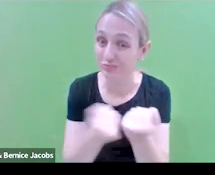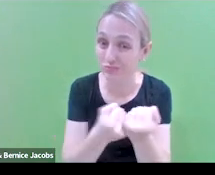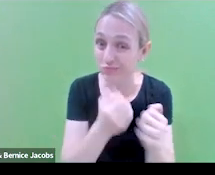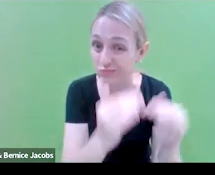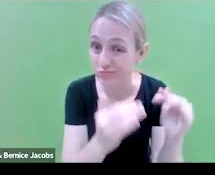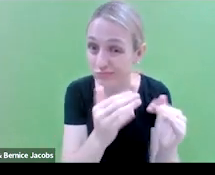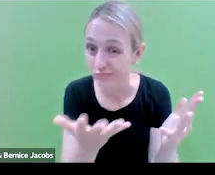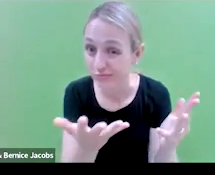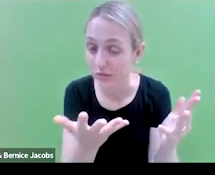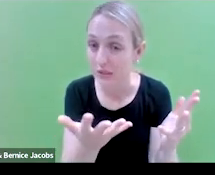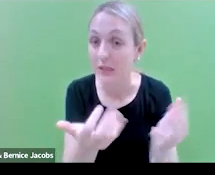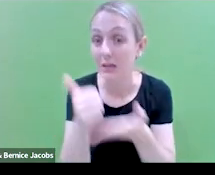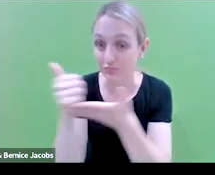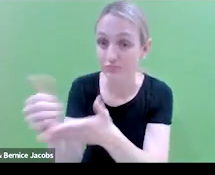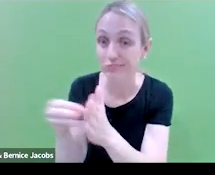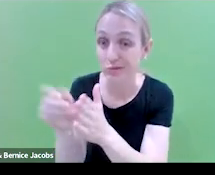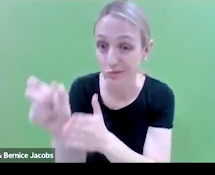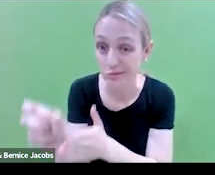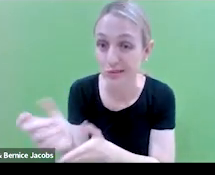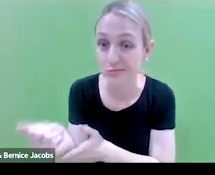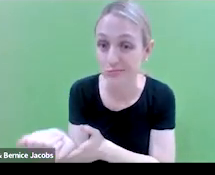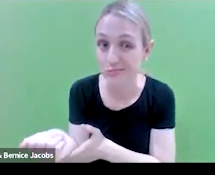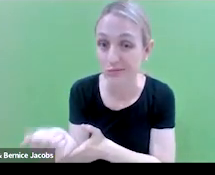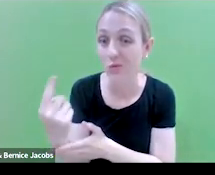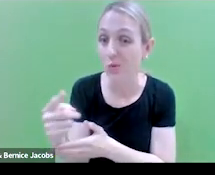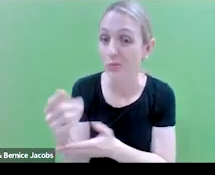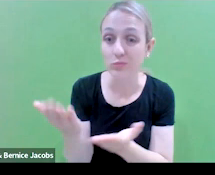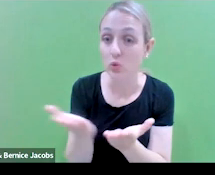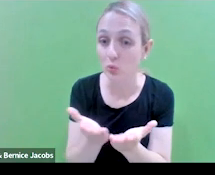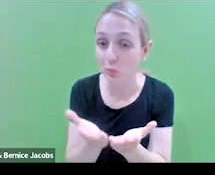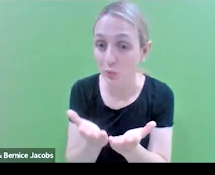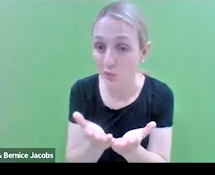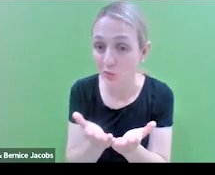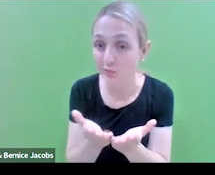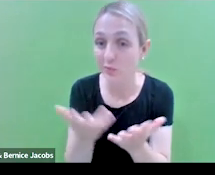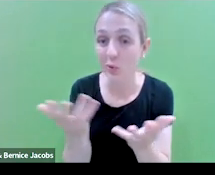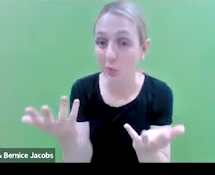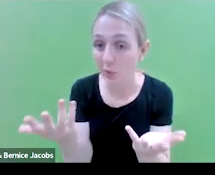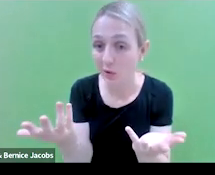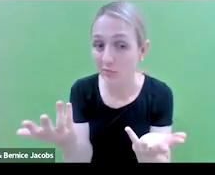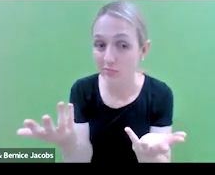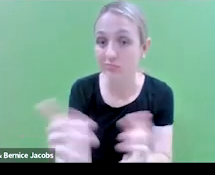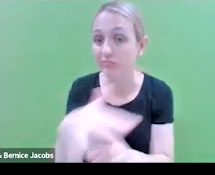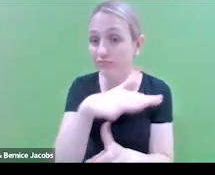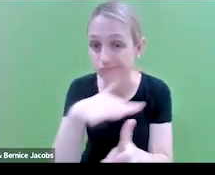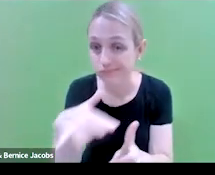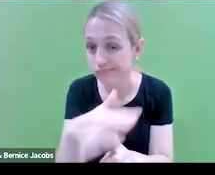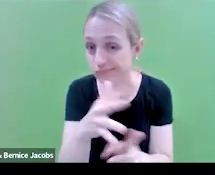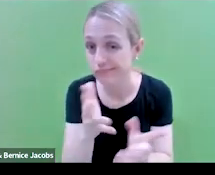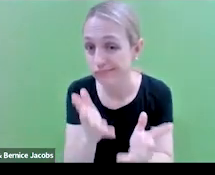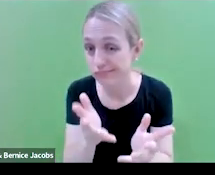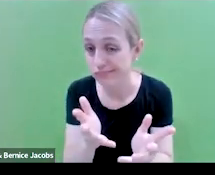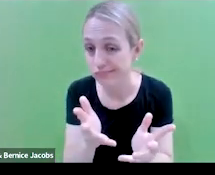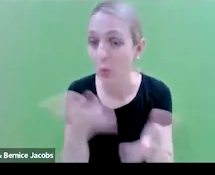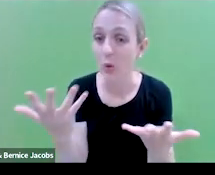the student and where necessary for the school, or at the collective level, i.e. school,